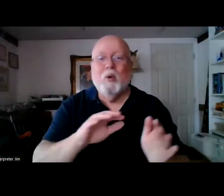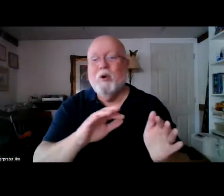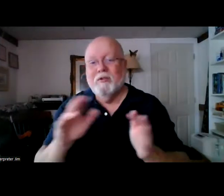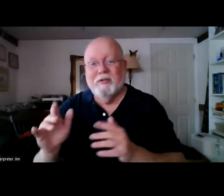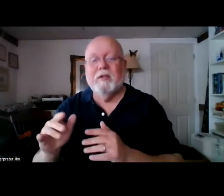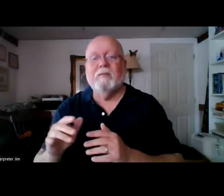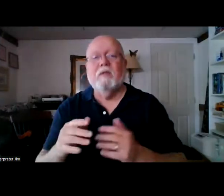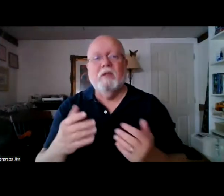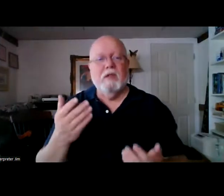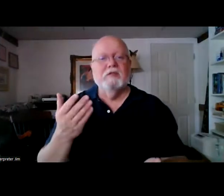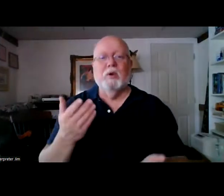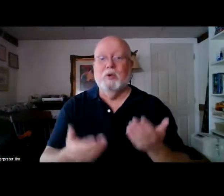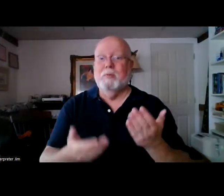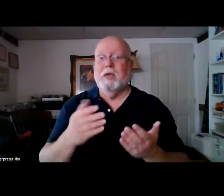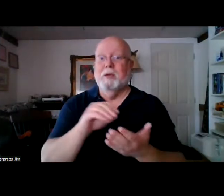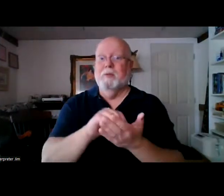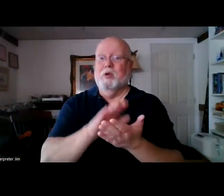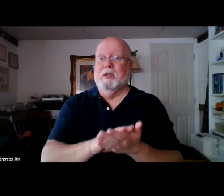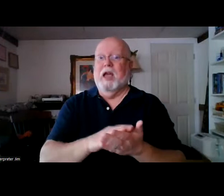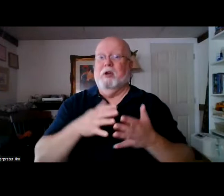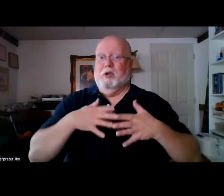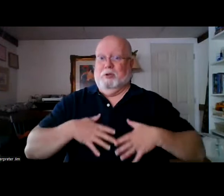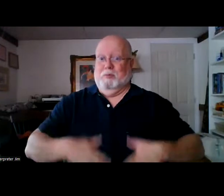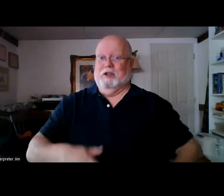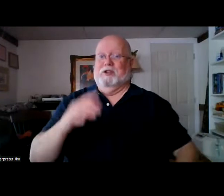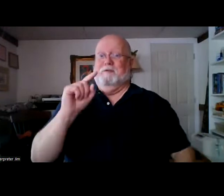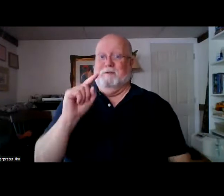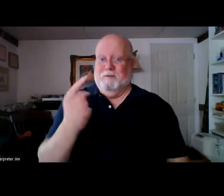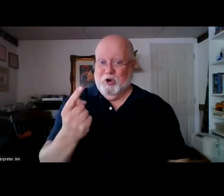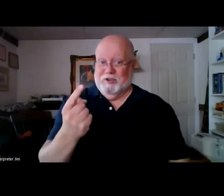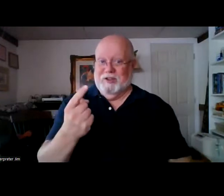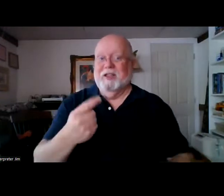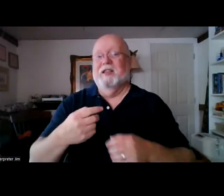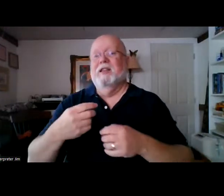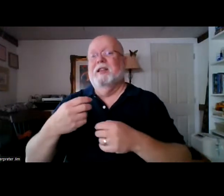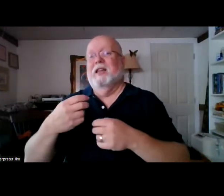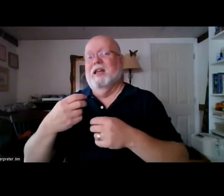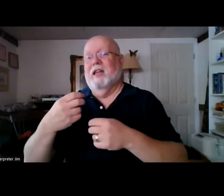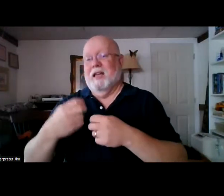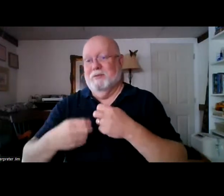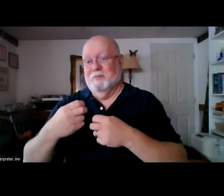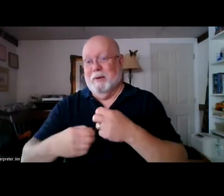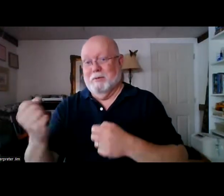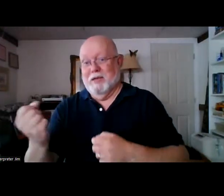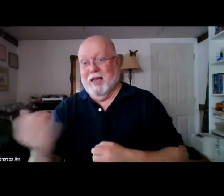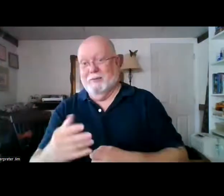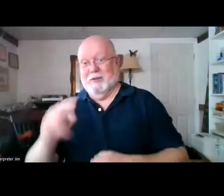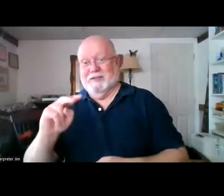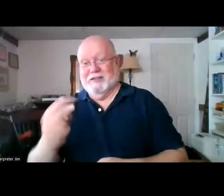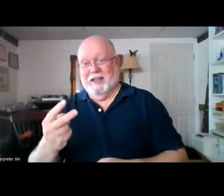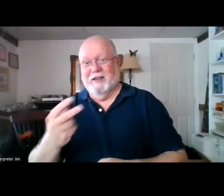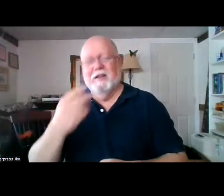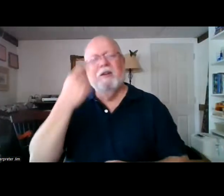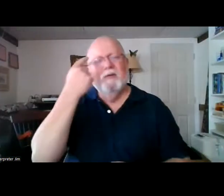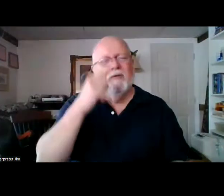the major depression diagnosis as first, than the gambling disorder as second, again, for billing purposes and payment. So,